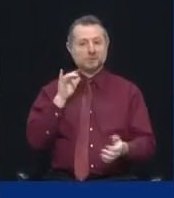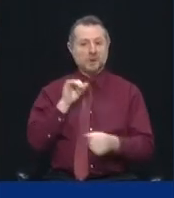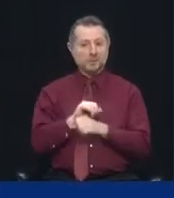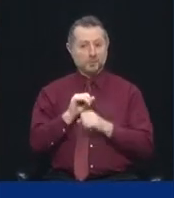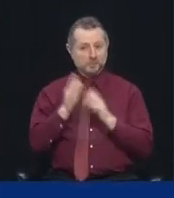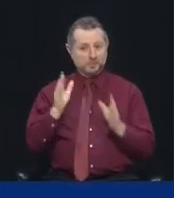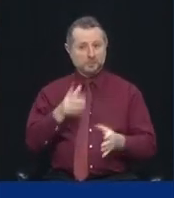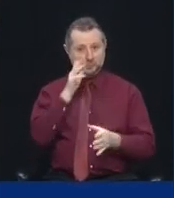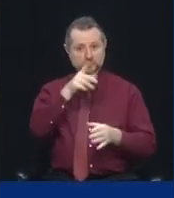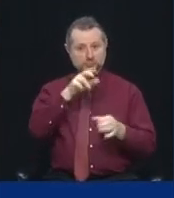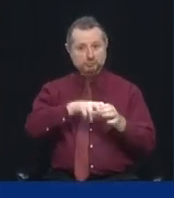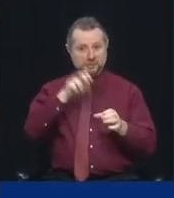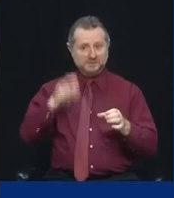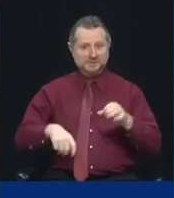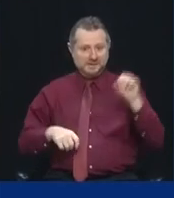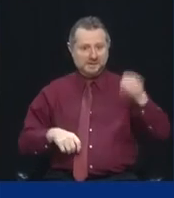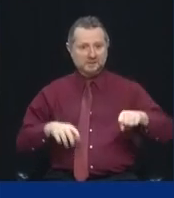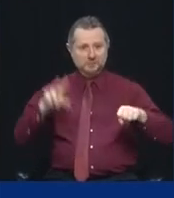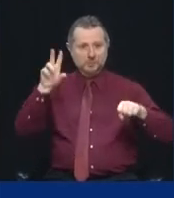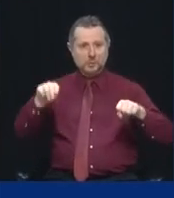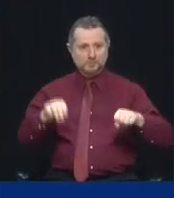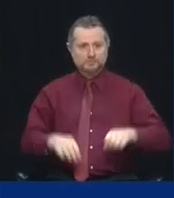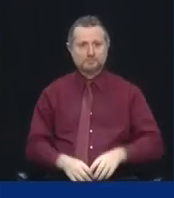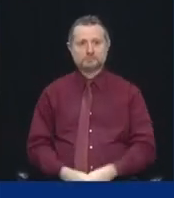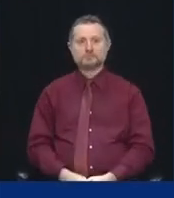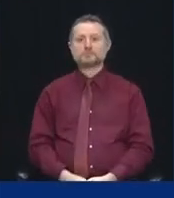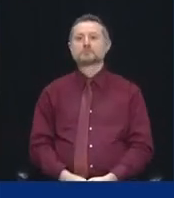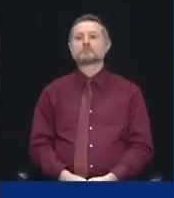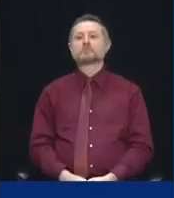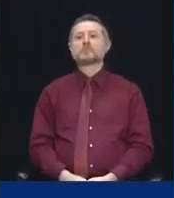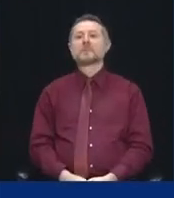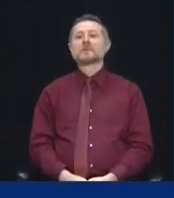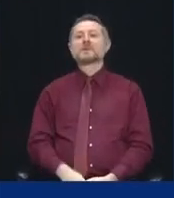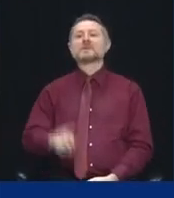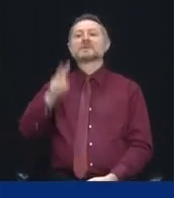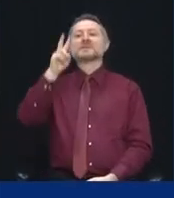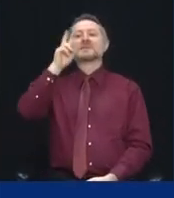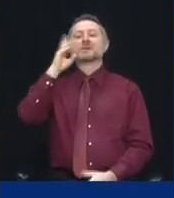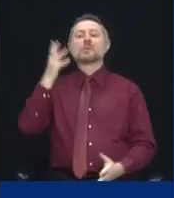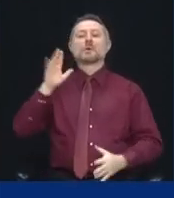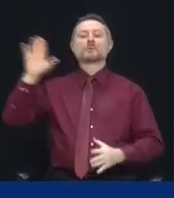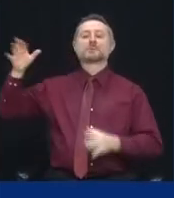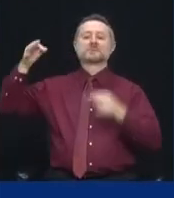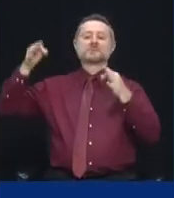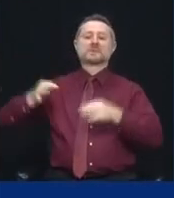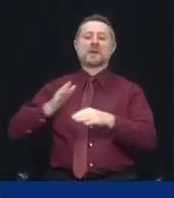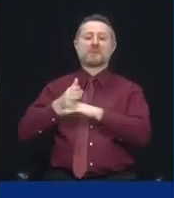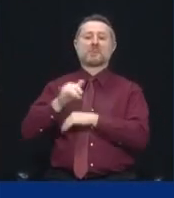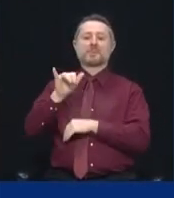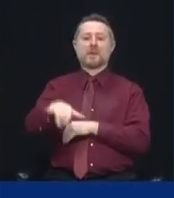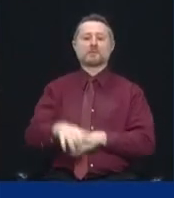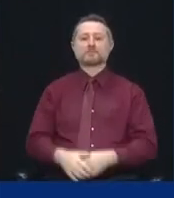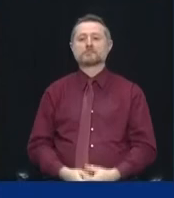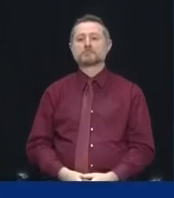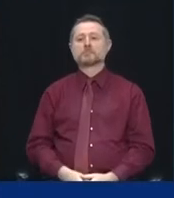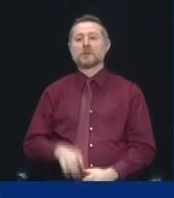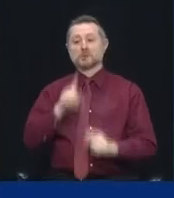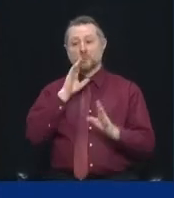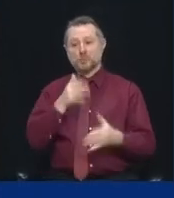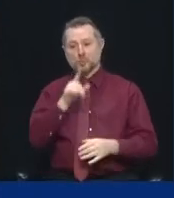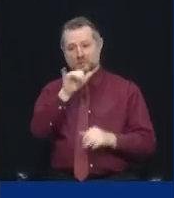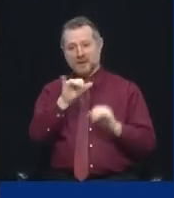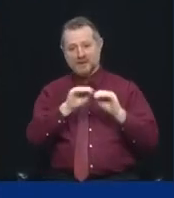office, yes or no? Let's see what the review says, and then we'll take it from there. Well, can you please